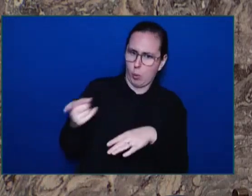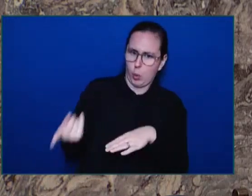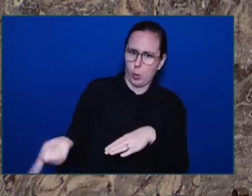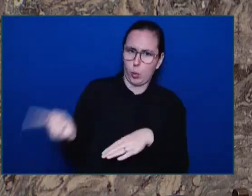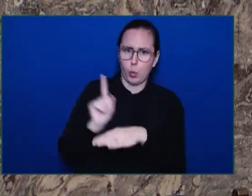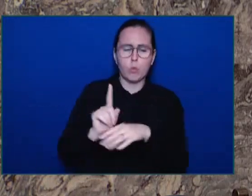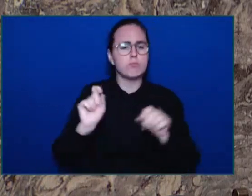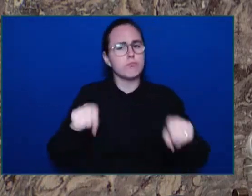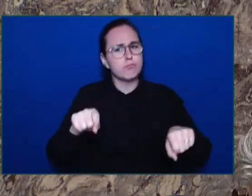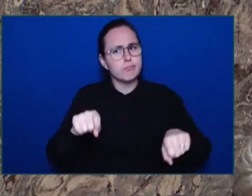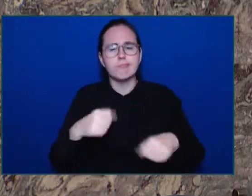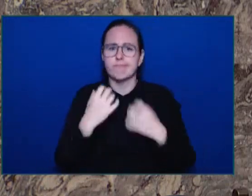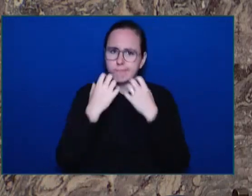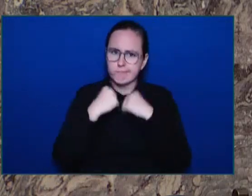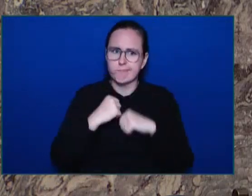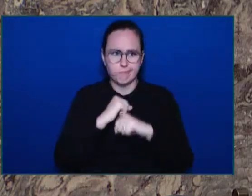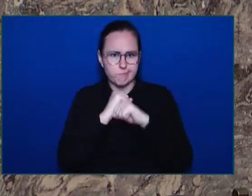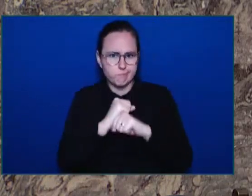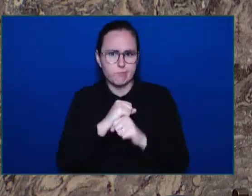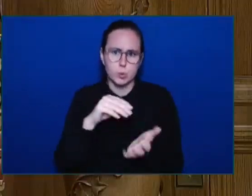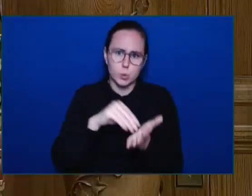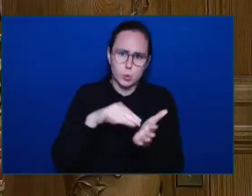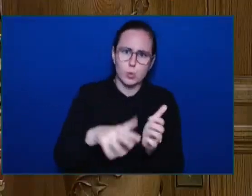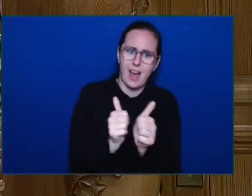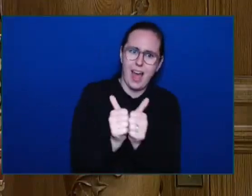SFU football?